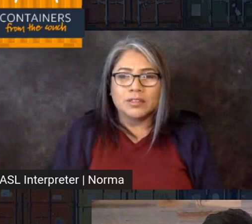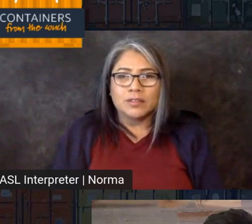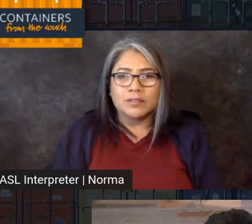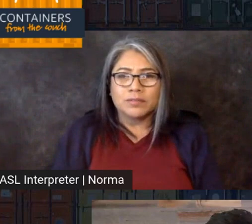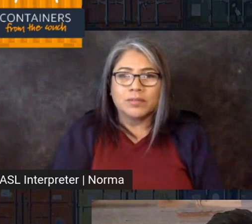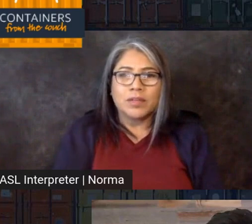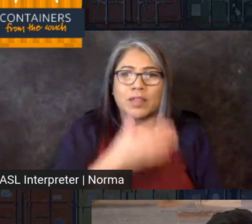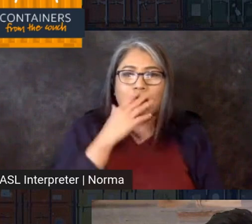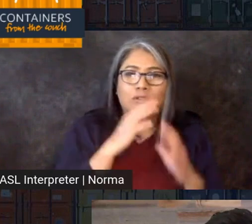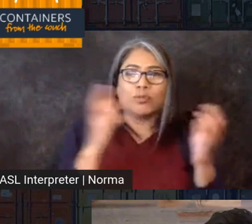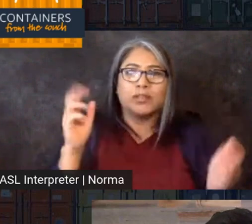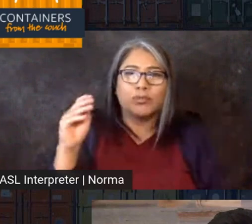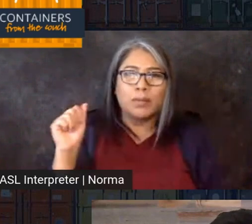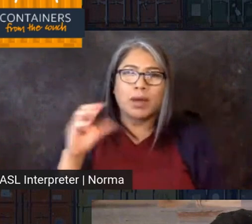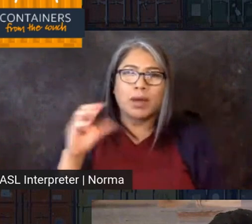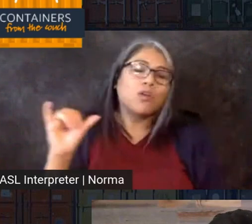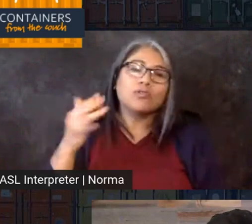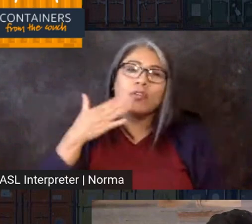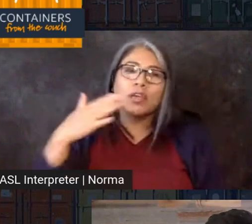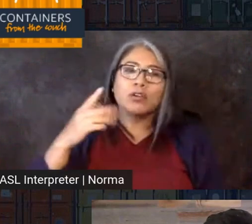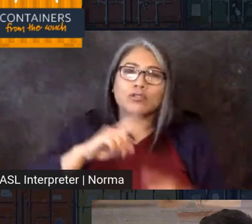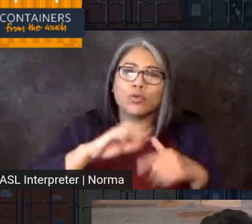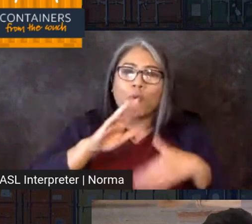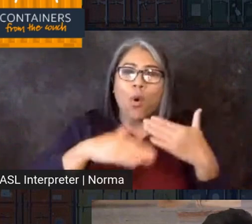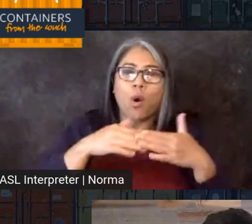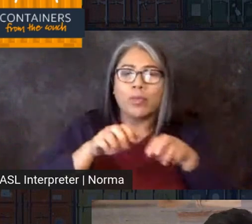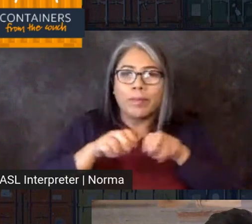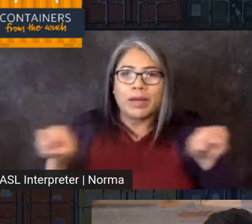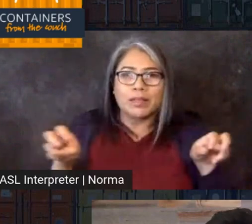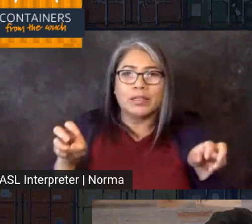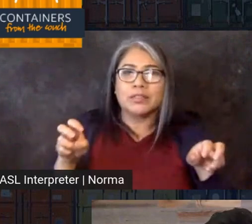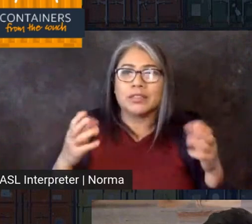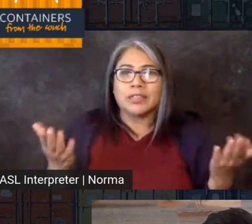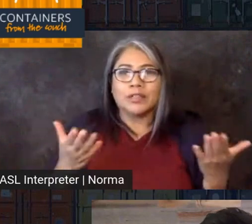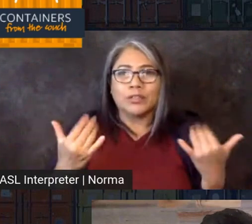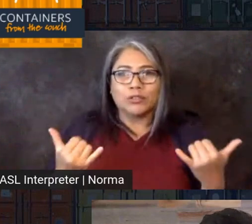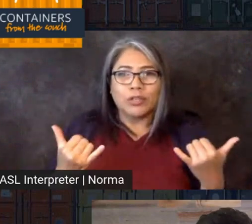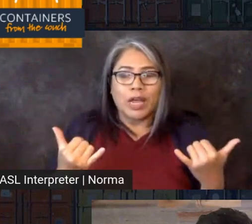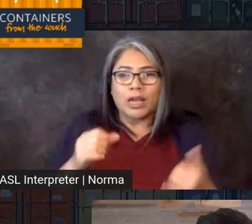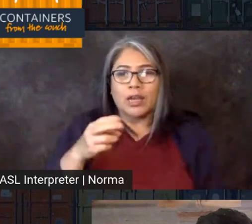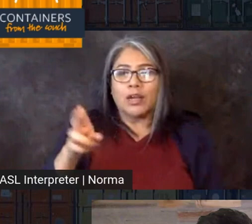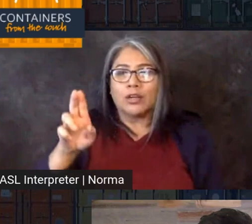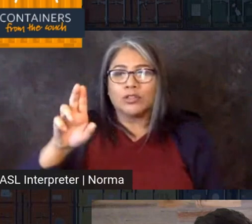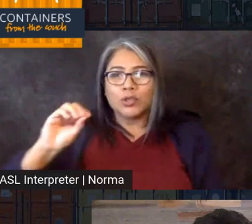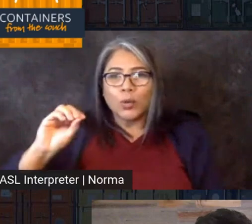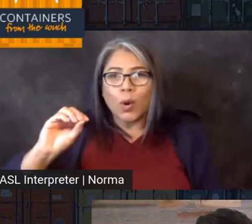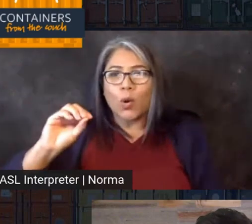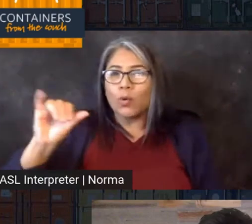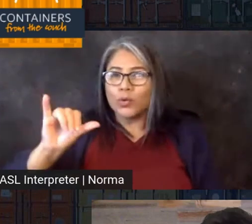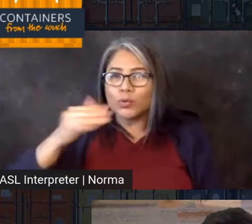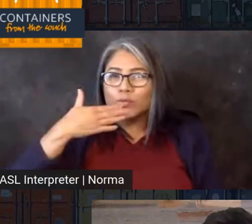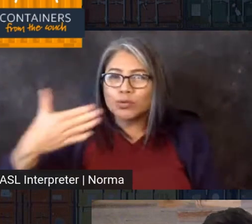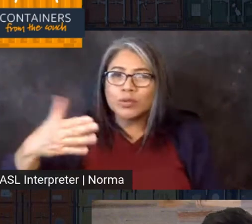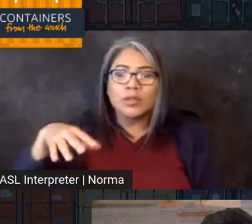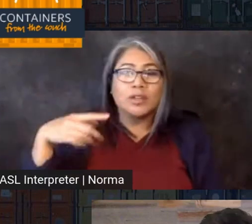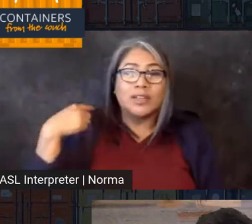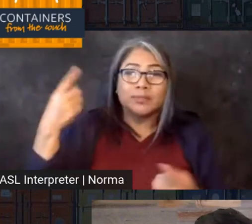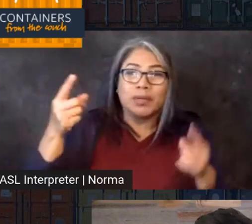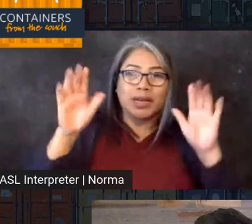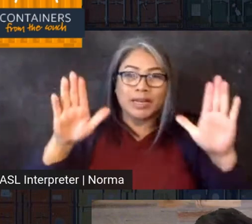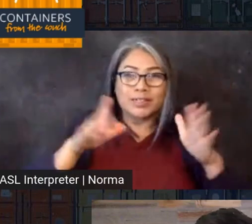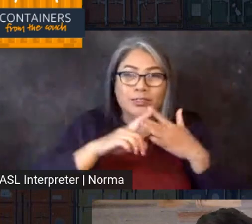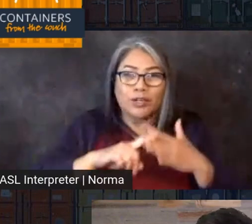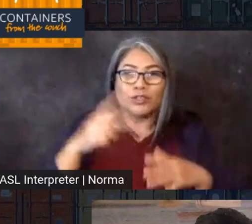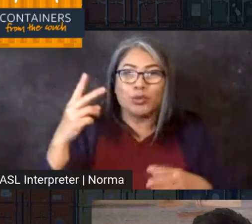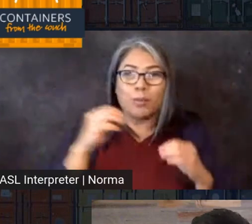well. This has been an excellent start to 2 more sessions that are coming up here focused on EKS Anywhere. Now, very